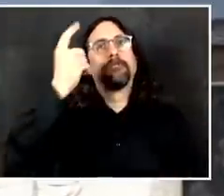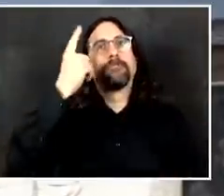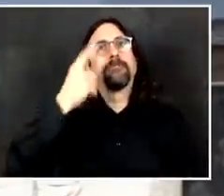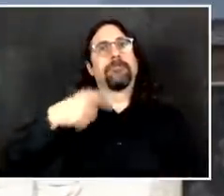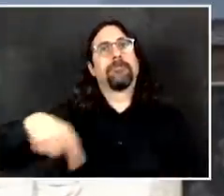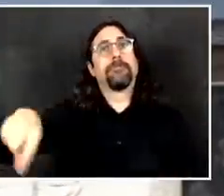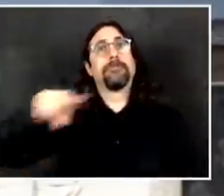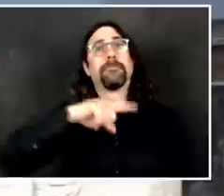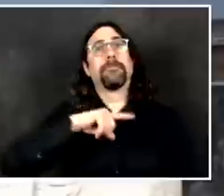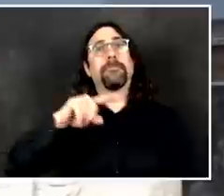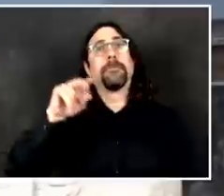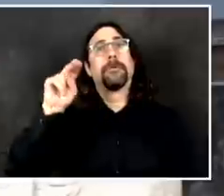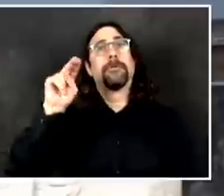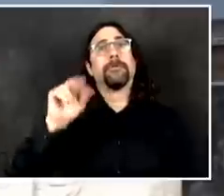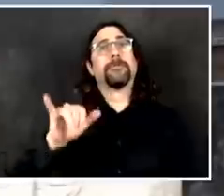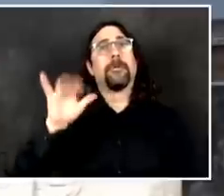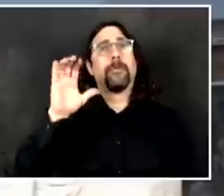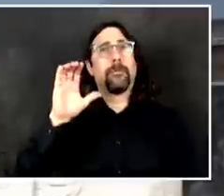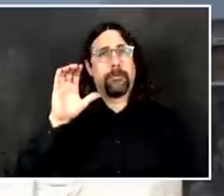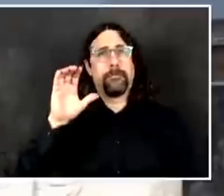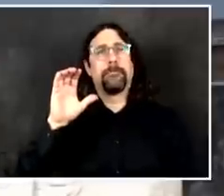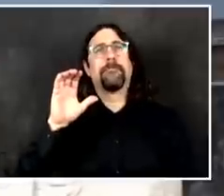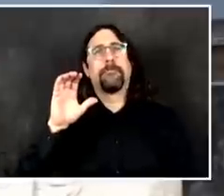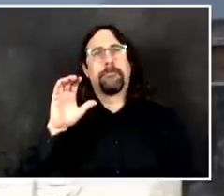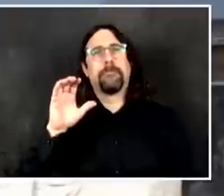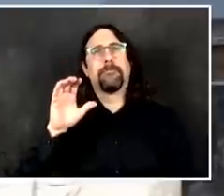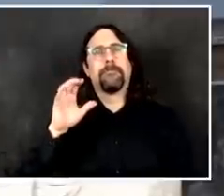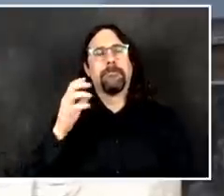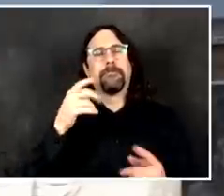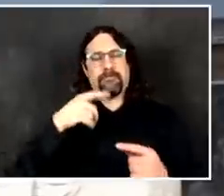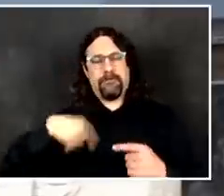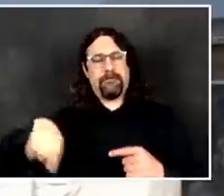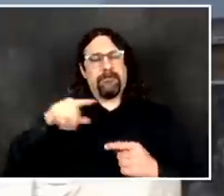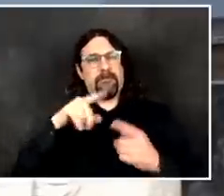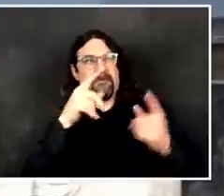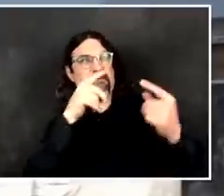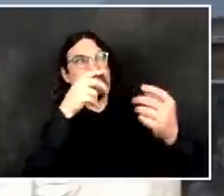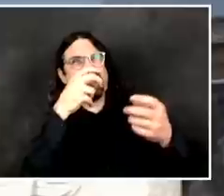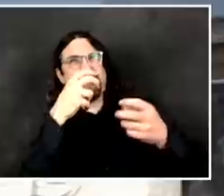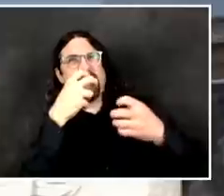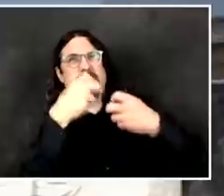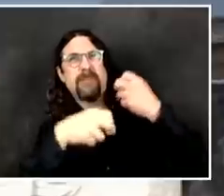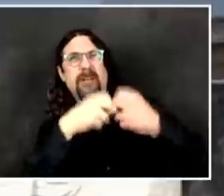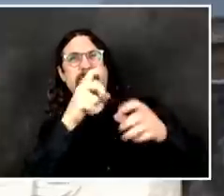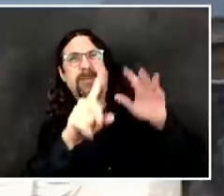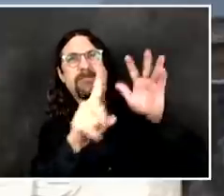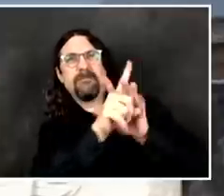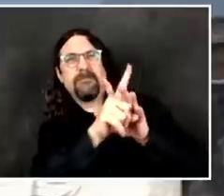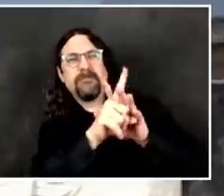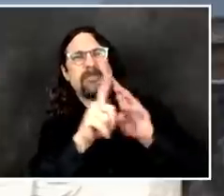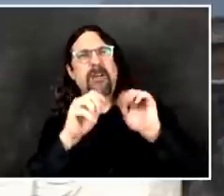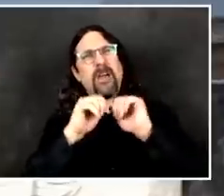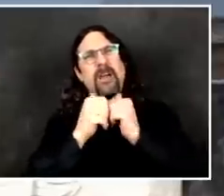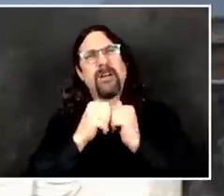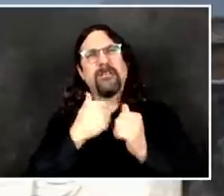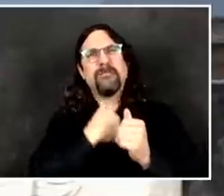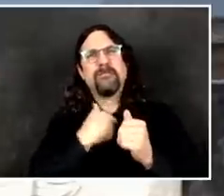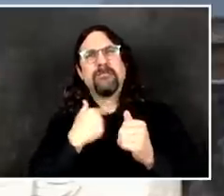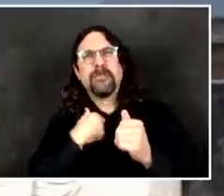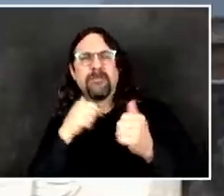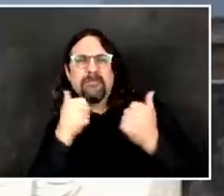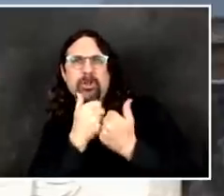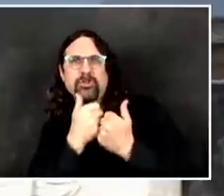challenges we face in normal times, but even more so in a time of crisis. There's something about this city